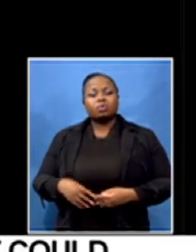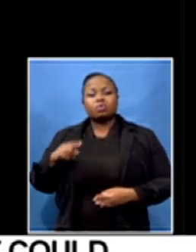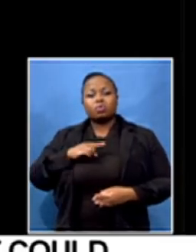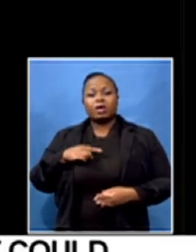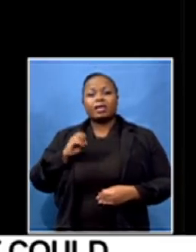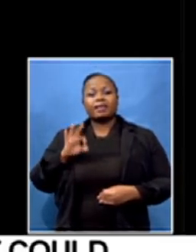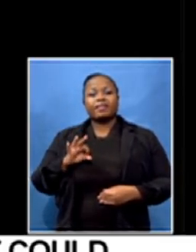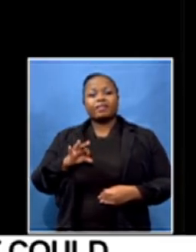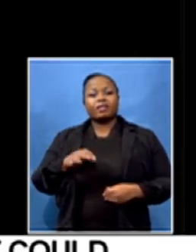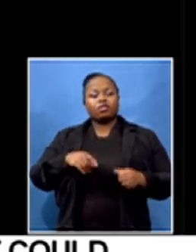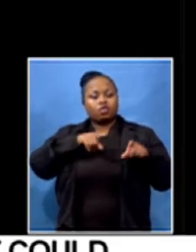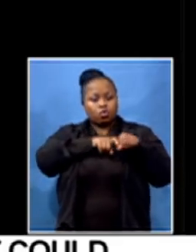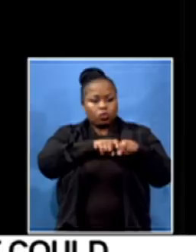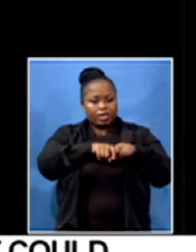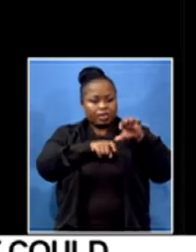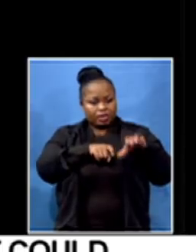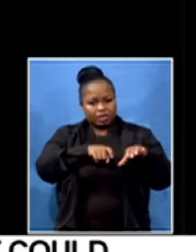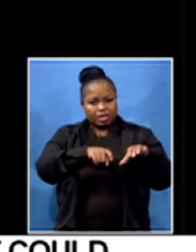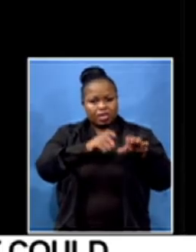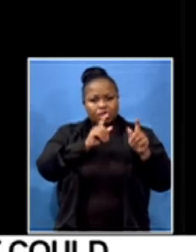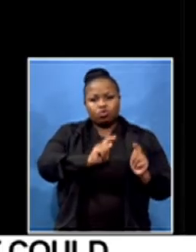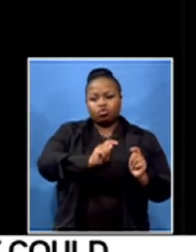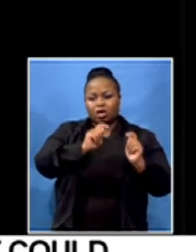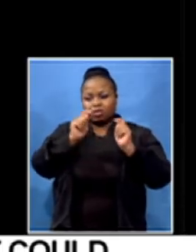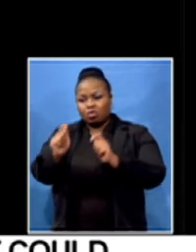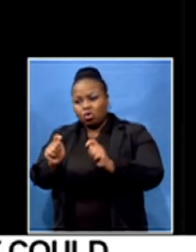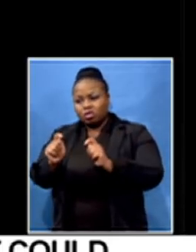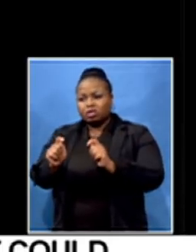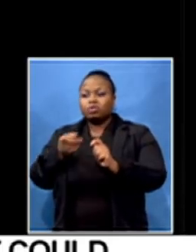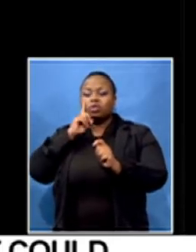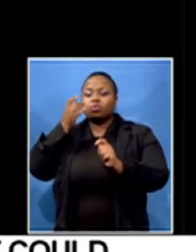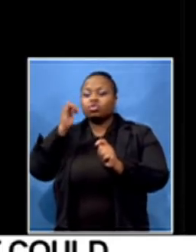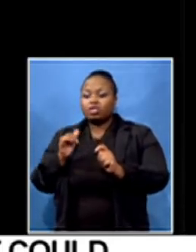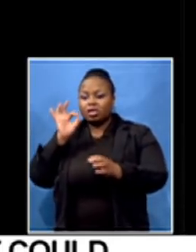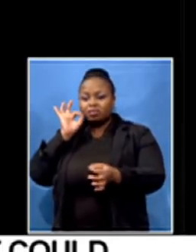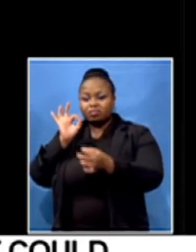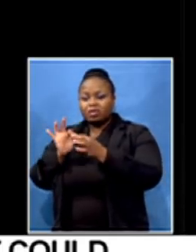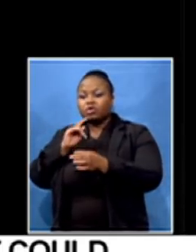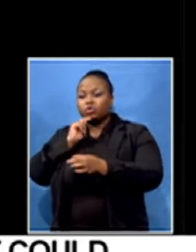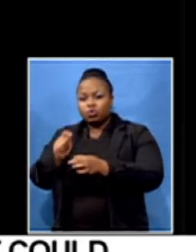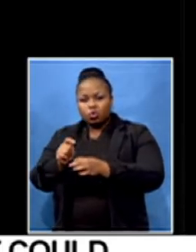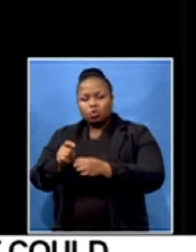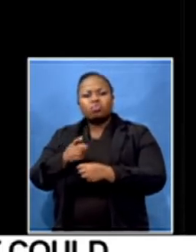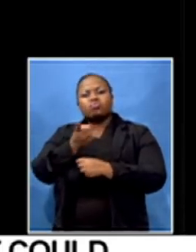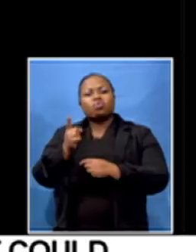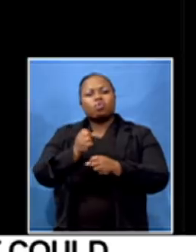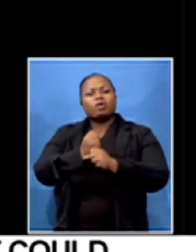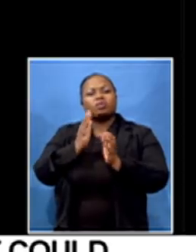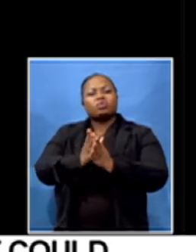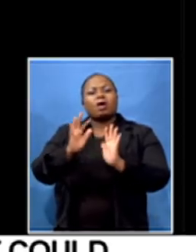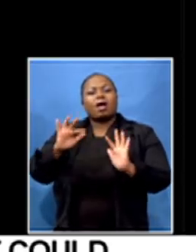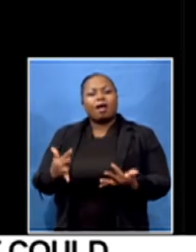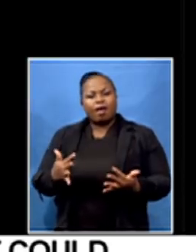by road be trusted for accuracy? Will you ensure that all medical staff on the front line are provided